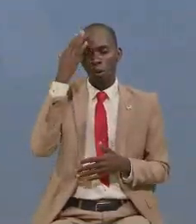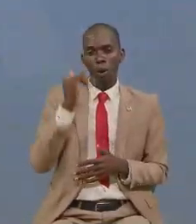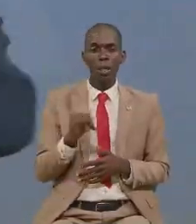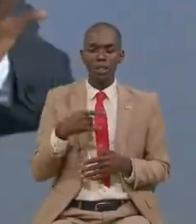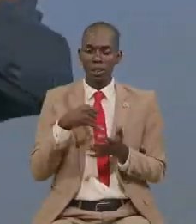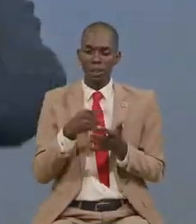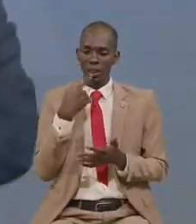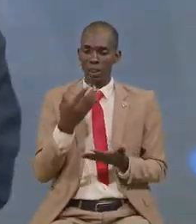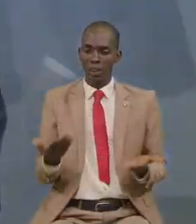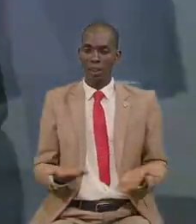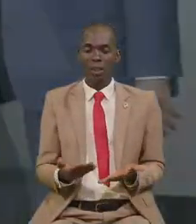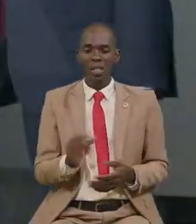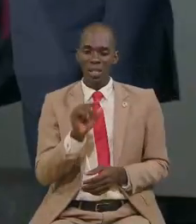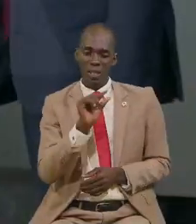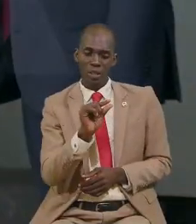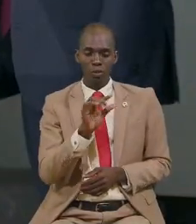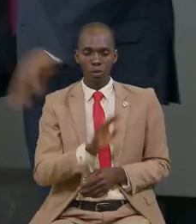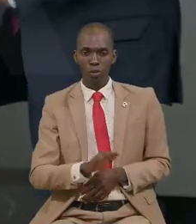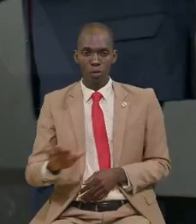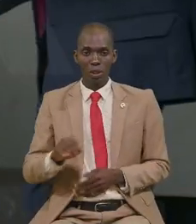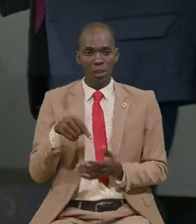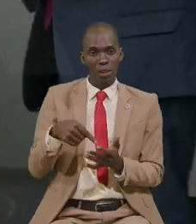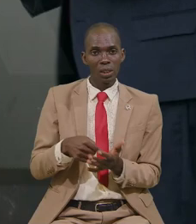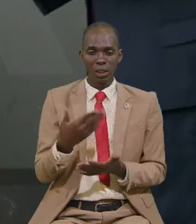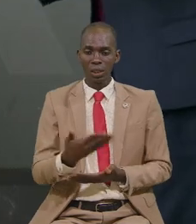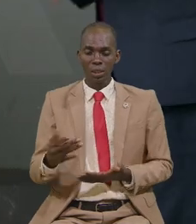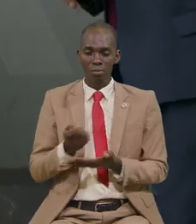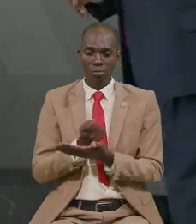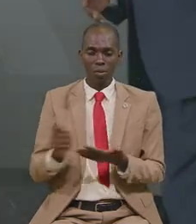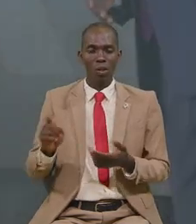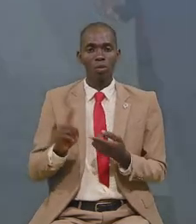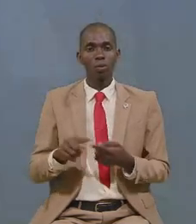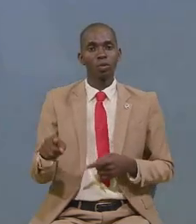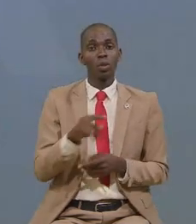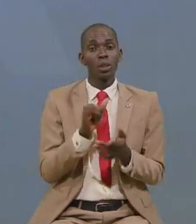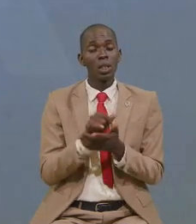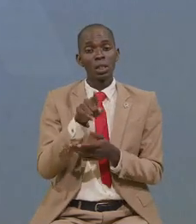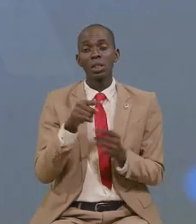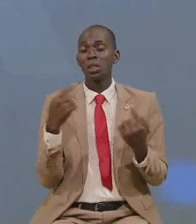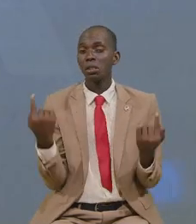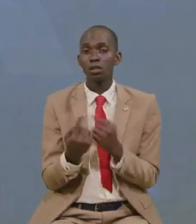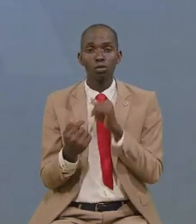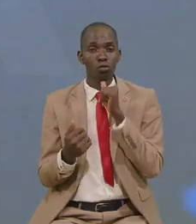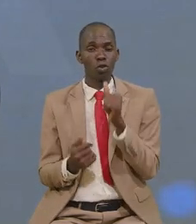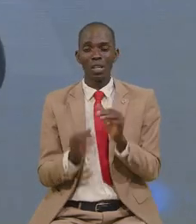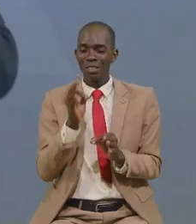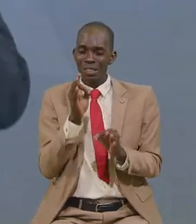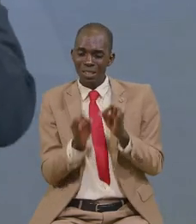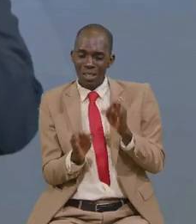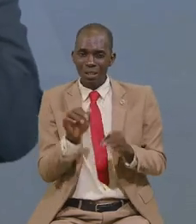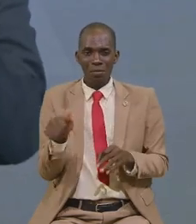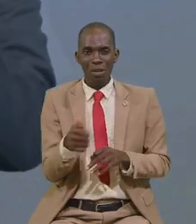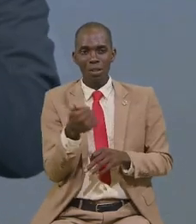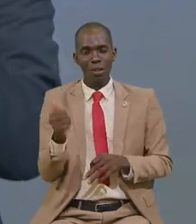children, these things write I unto you, that ye sin not. And if any man sin,